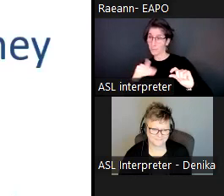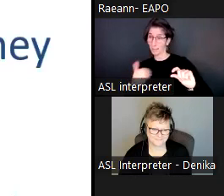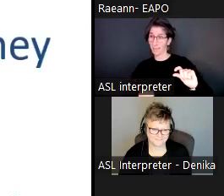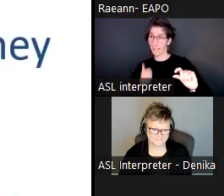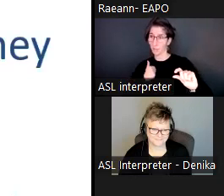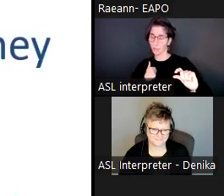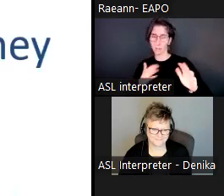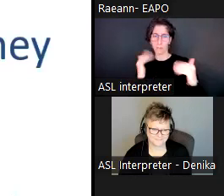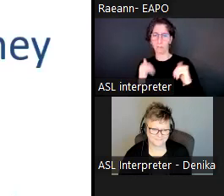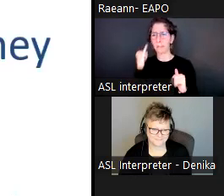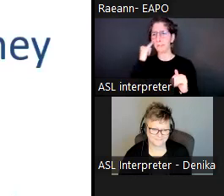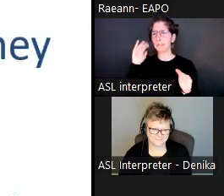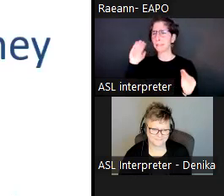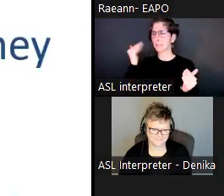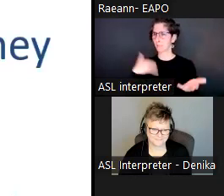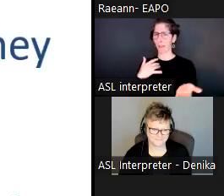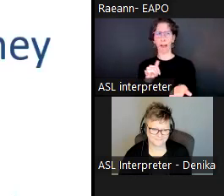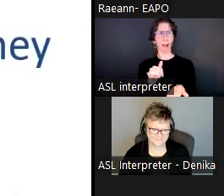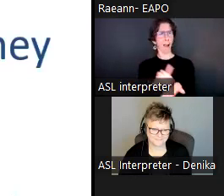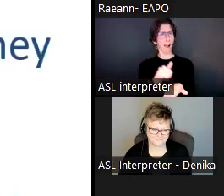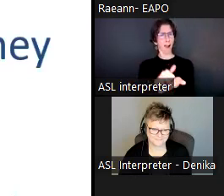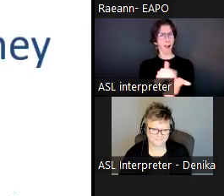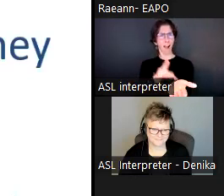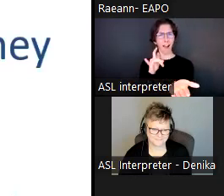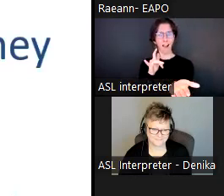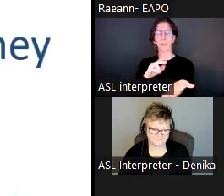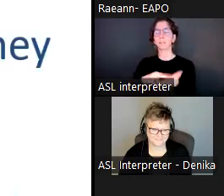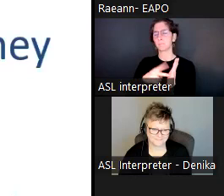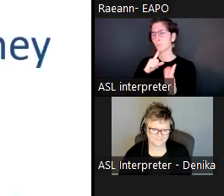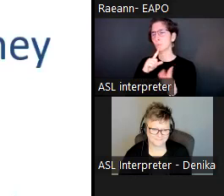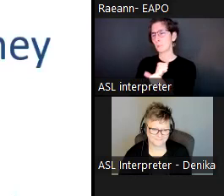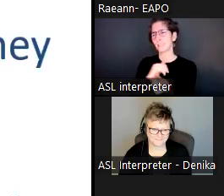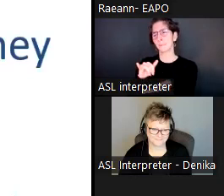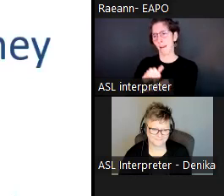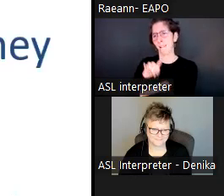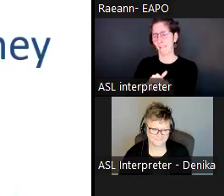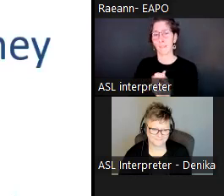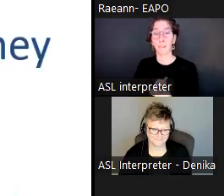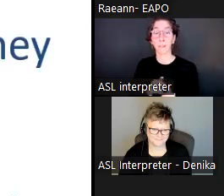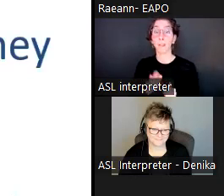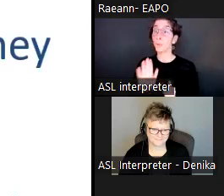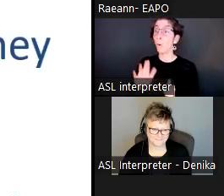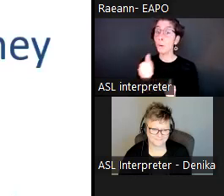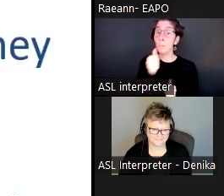good to be true, it probably is. And never share passwords.